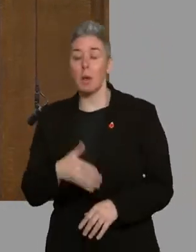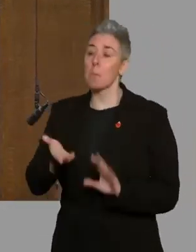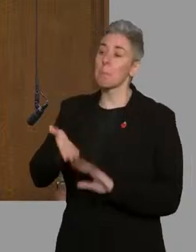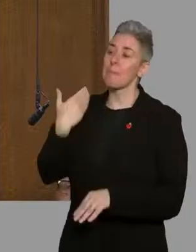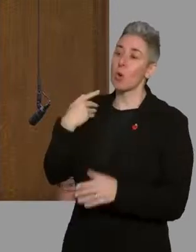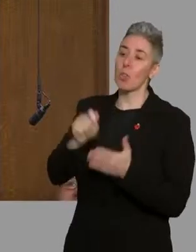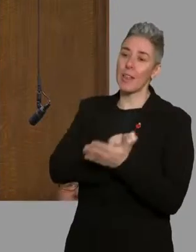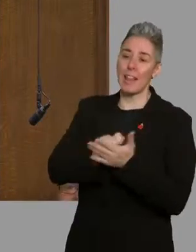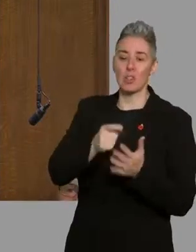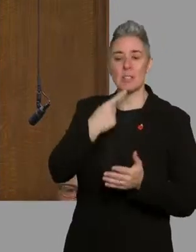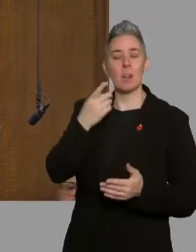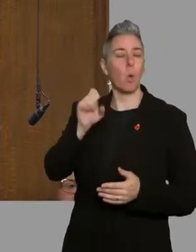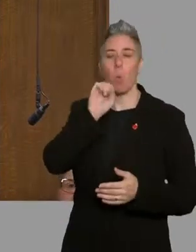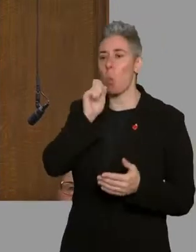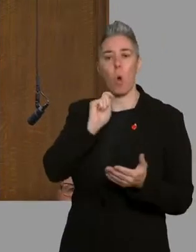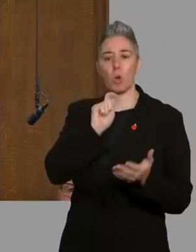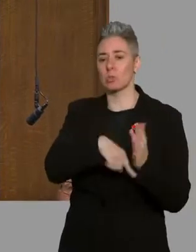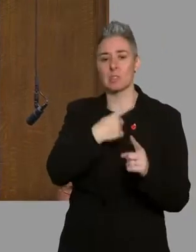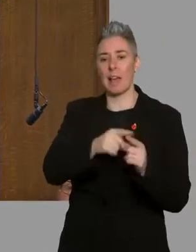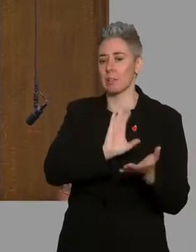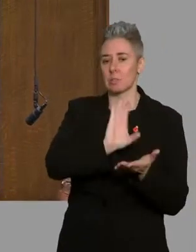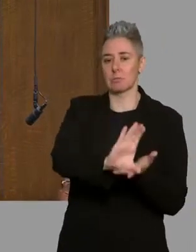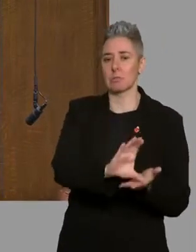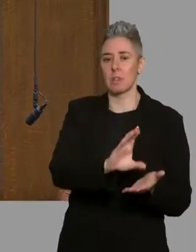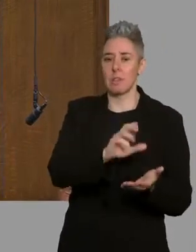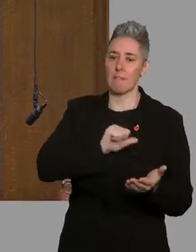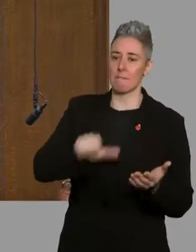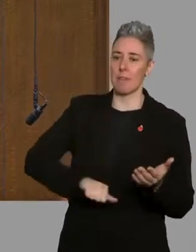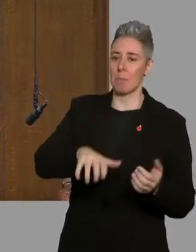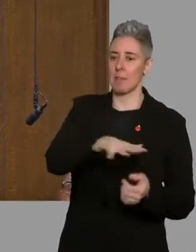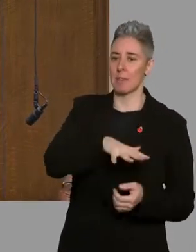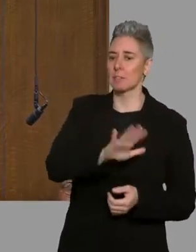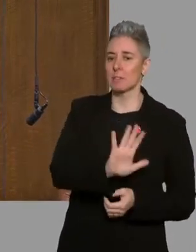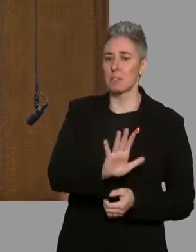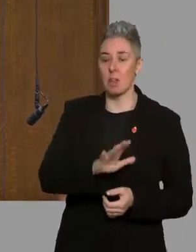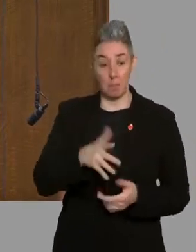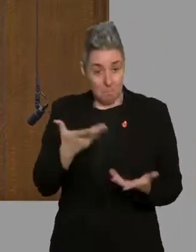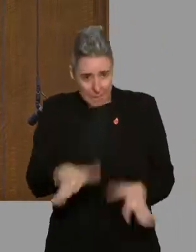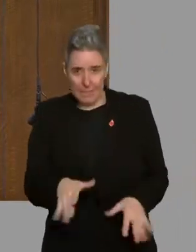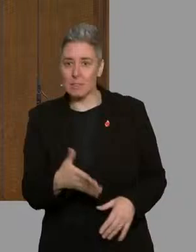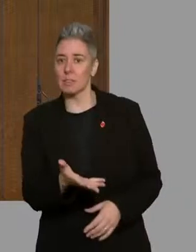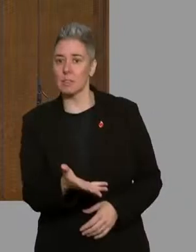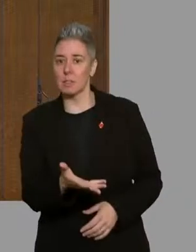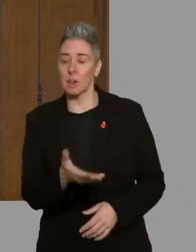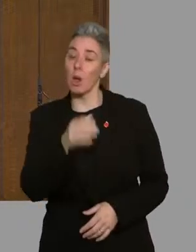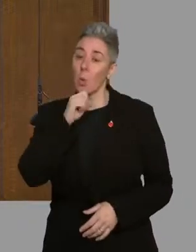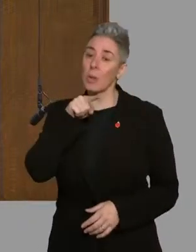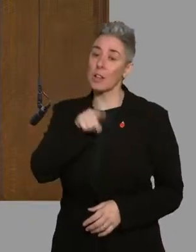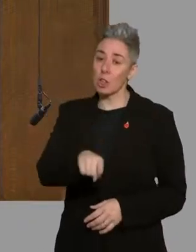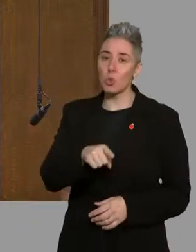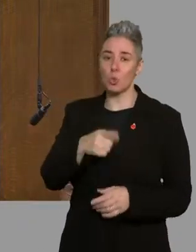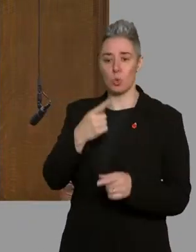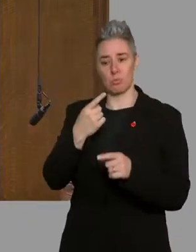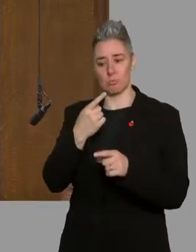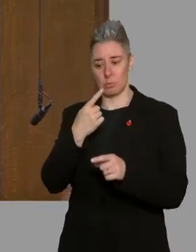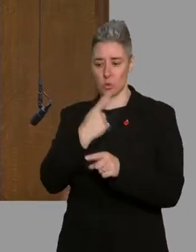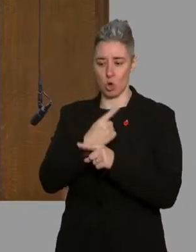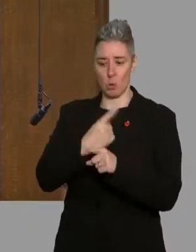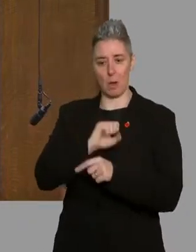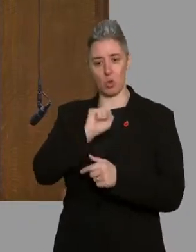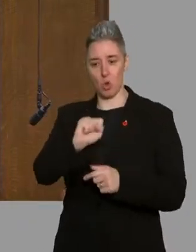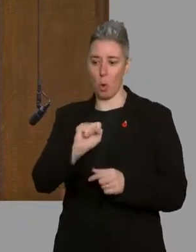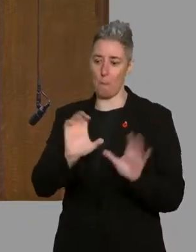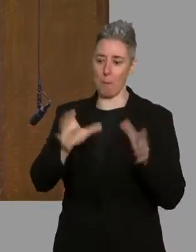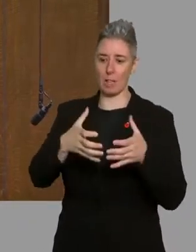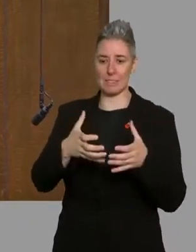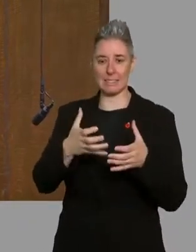family farms. Will he address his party's growing reputation for dishonesty by making good on his commitment to close